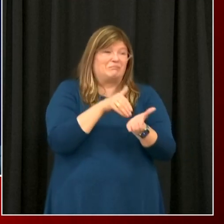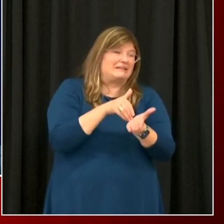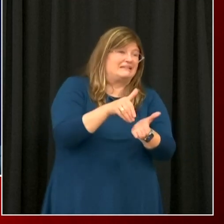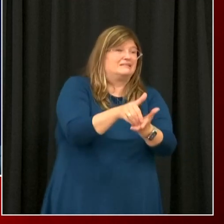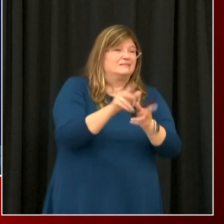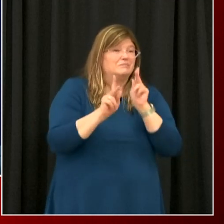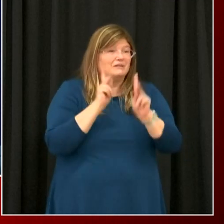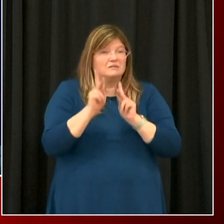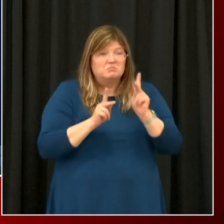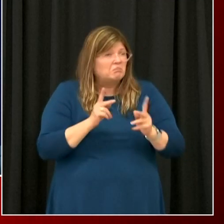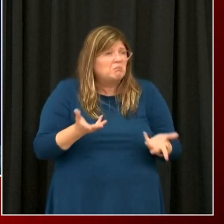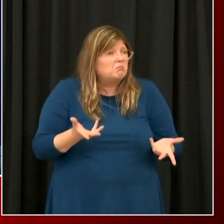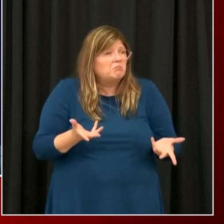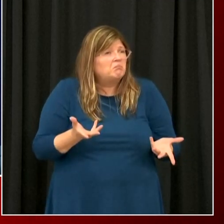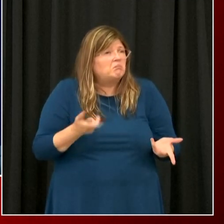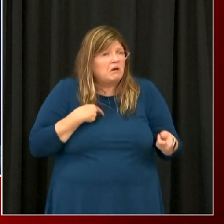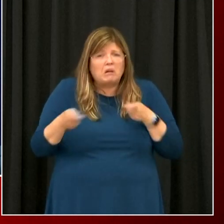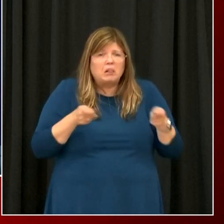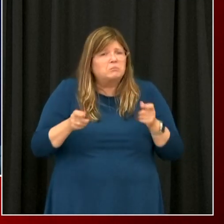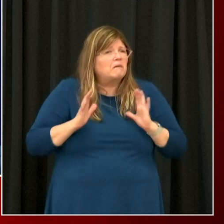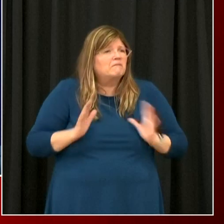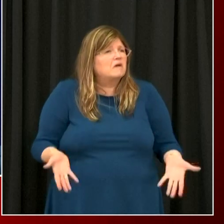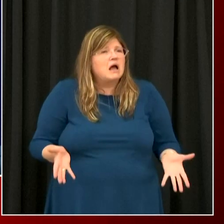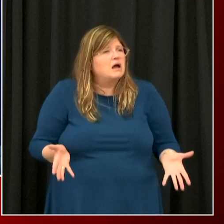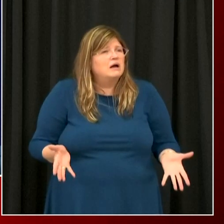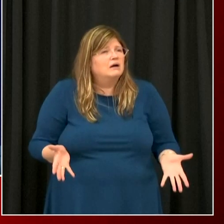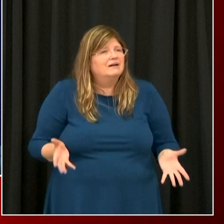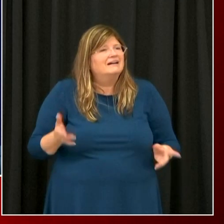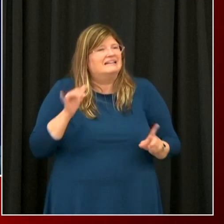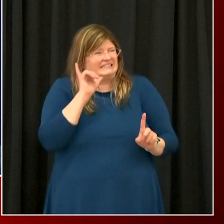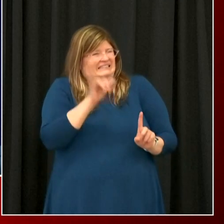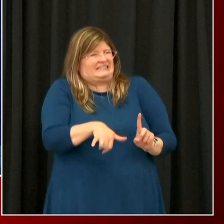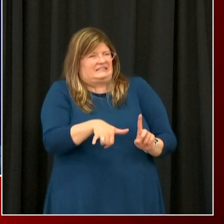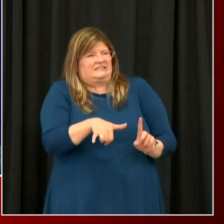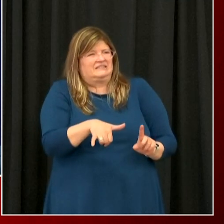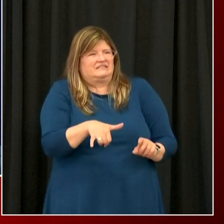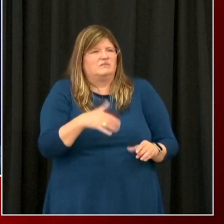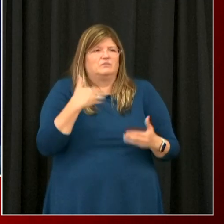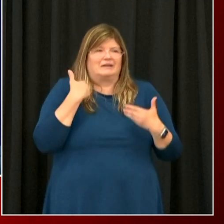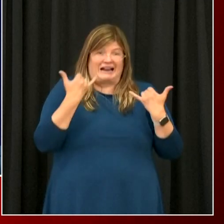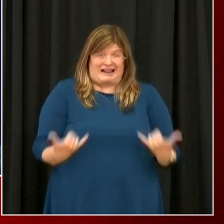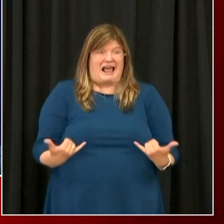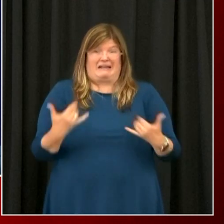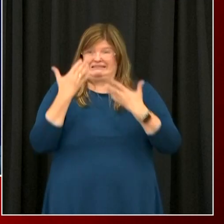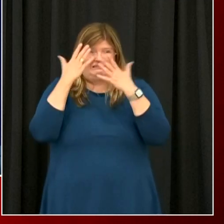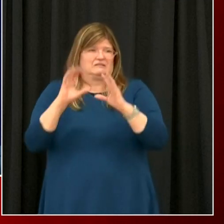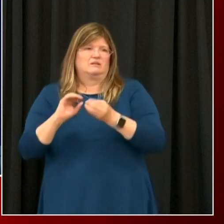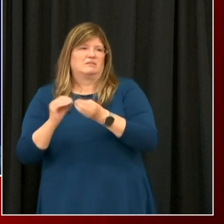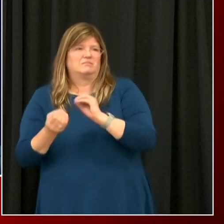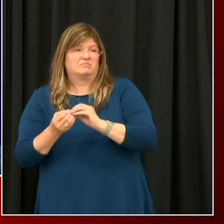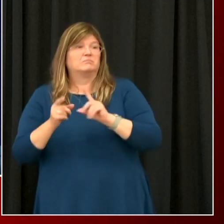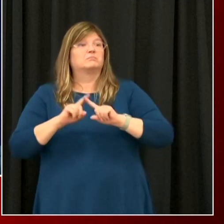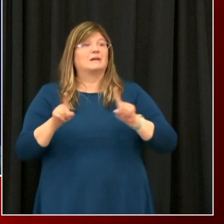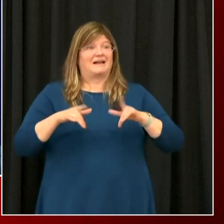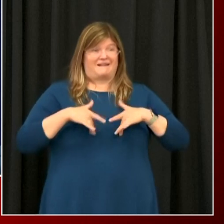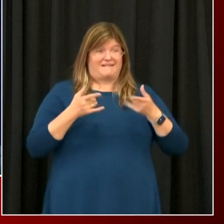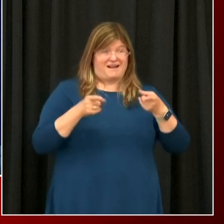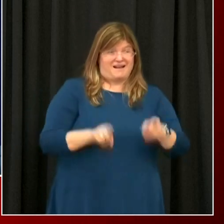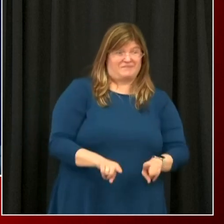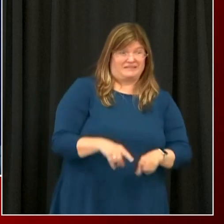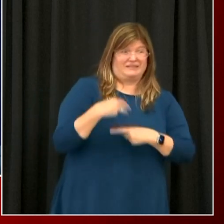best estimate I can give you on numbers. I understand that this event will not only be held here in Washington, D.C.,